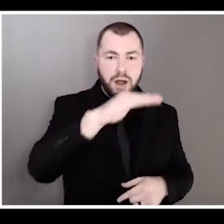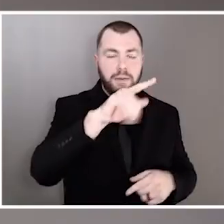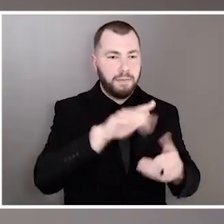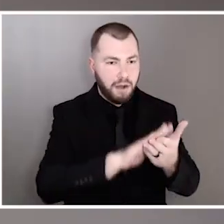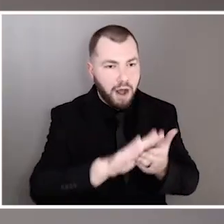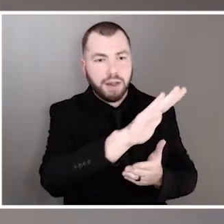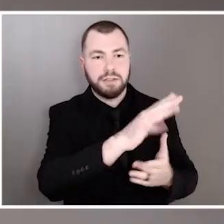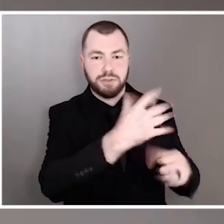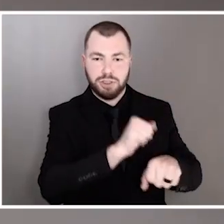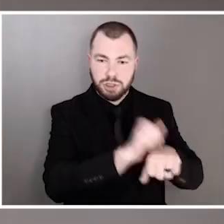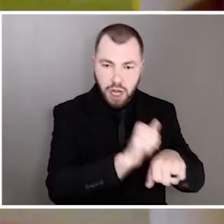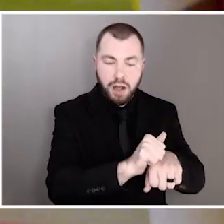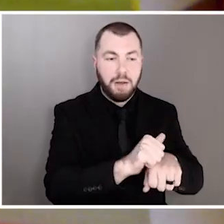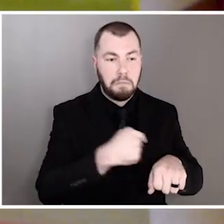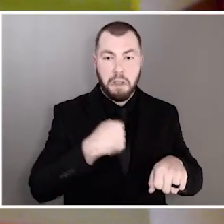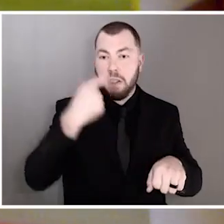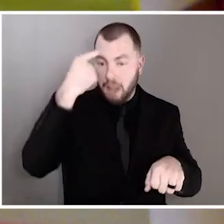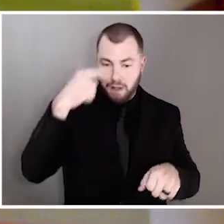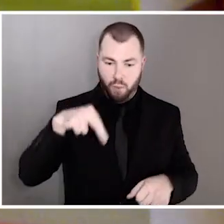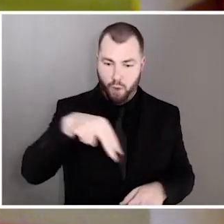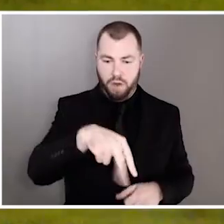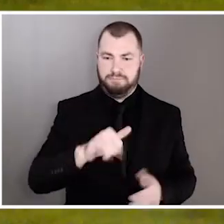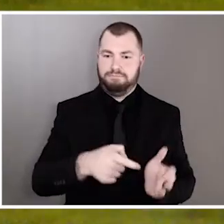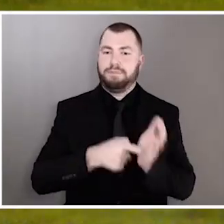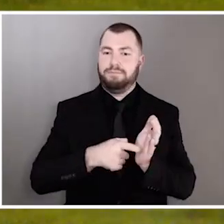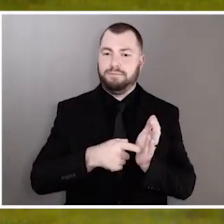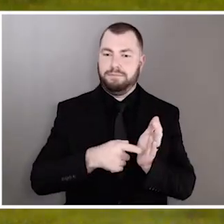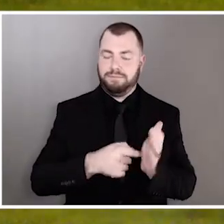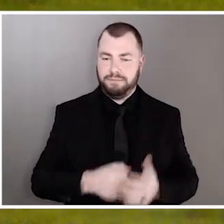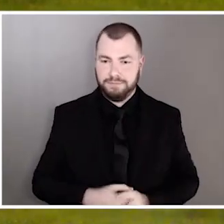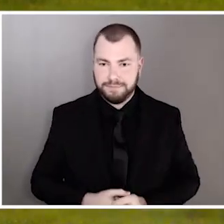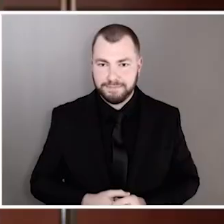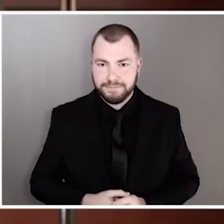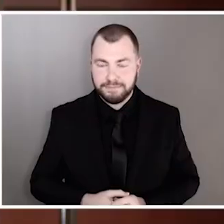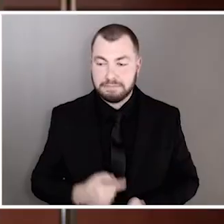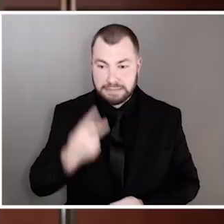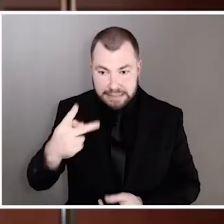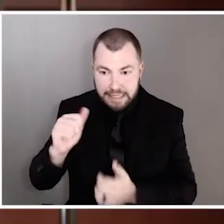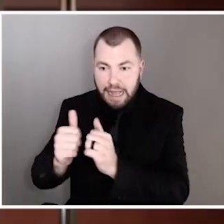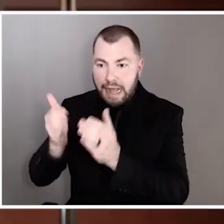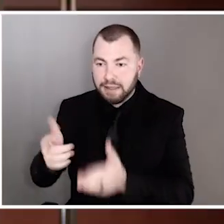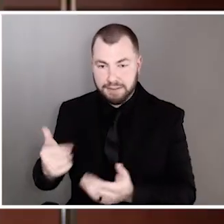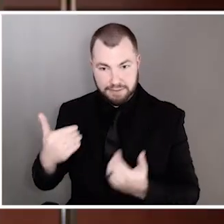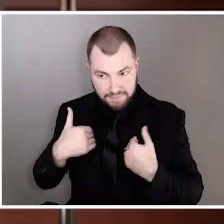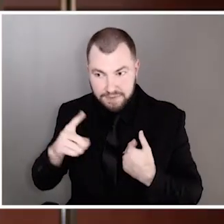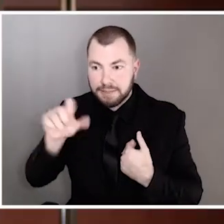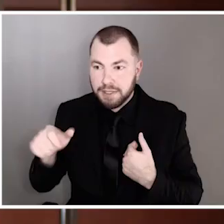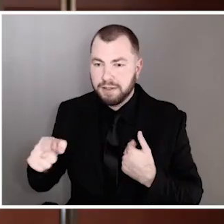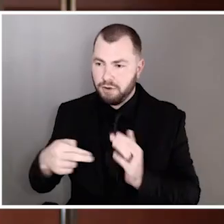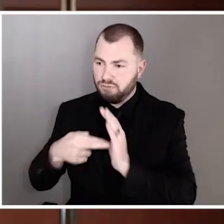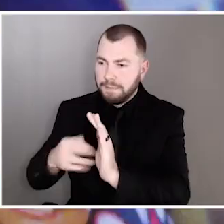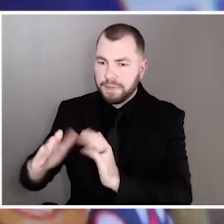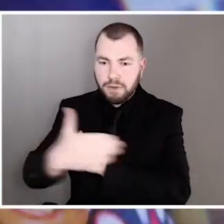up, go to college, get a job, I thought that I had to be able to walk to do those things. Seeing athletes with